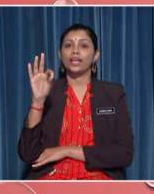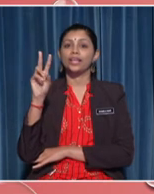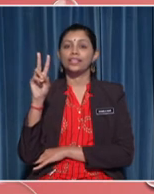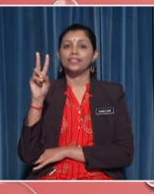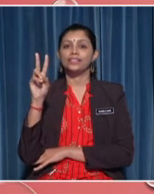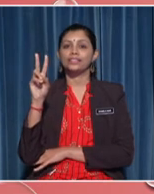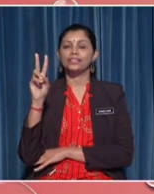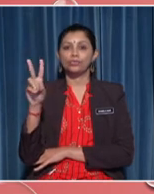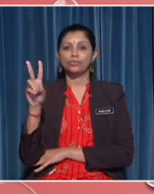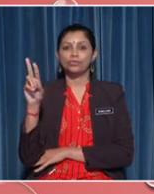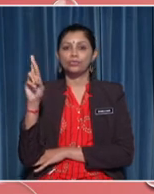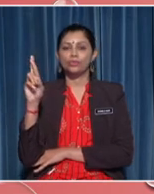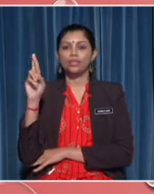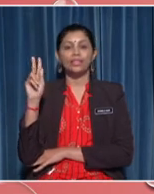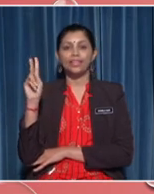2,192 kips.